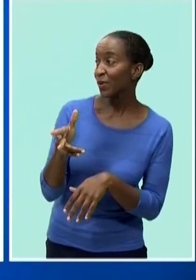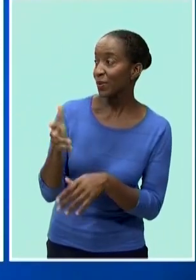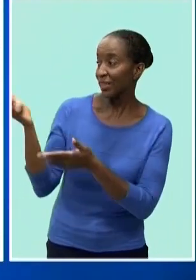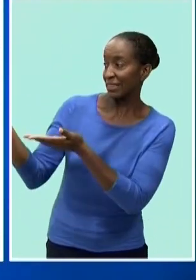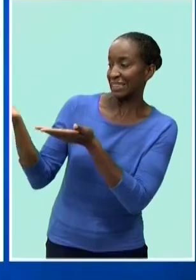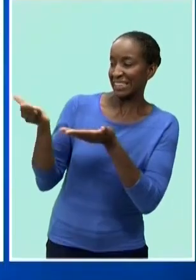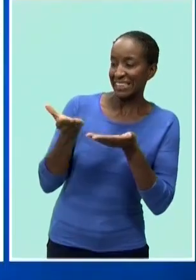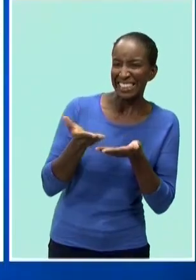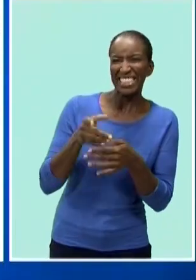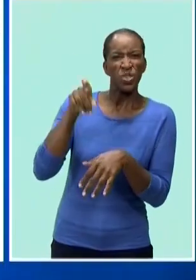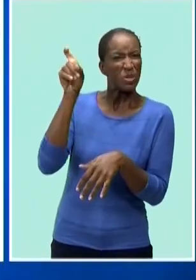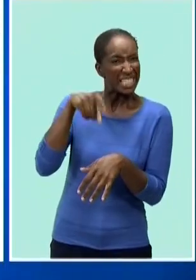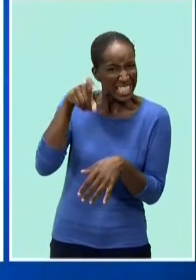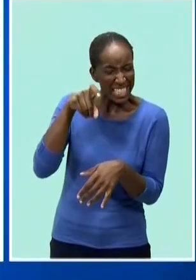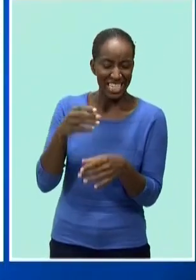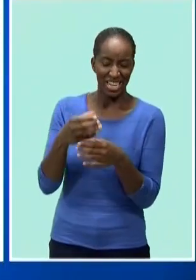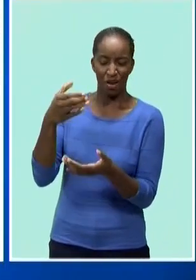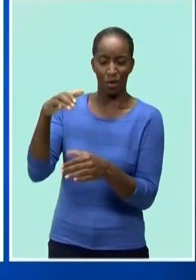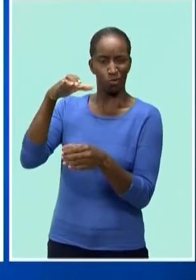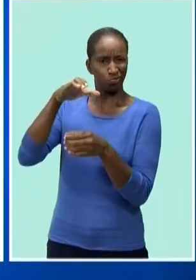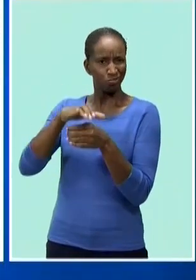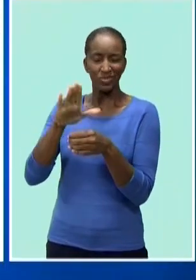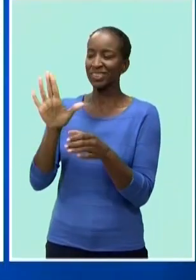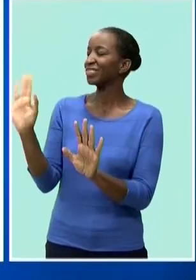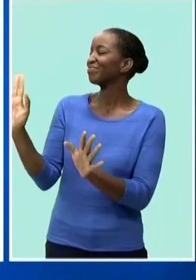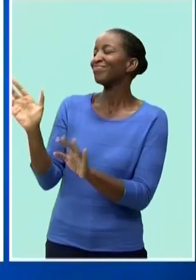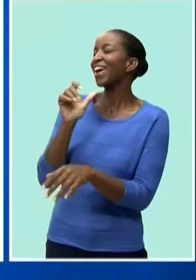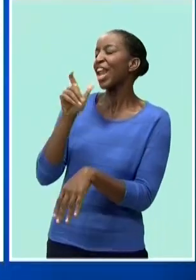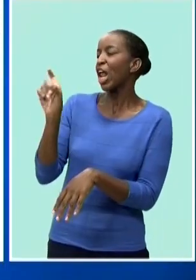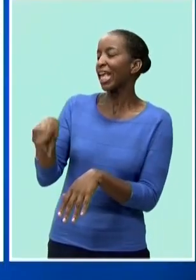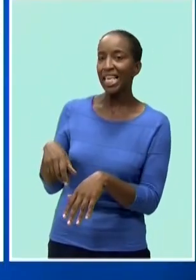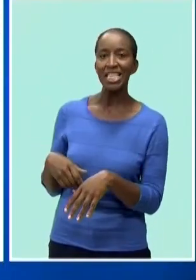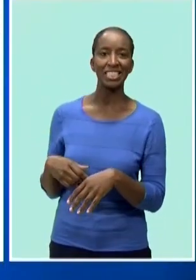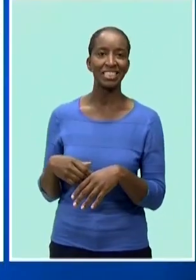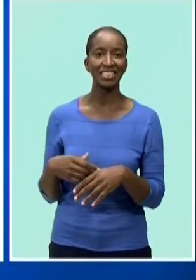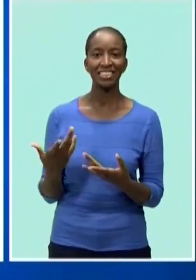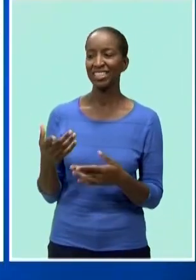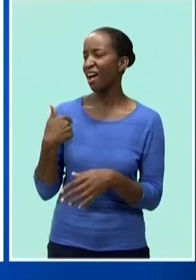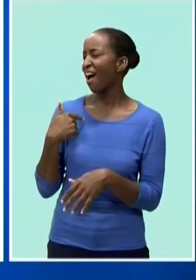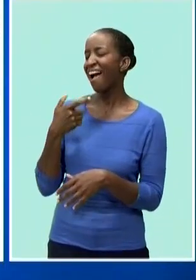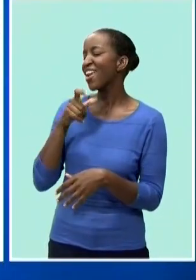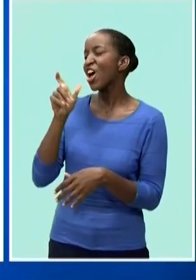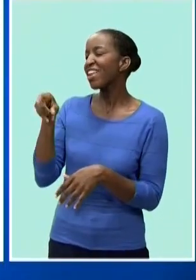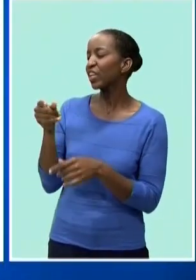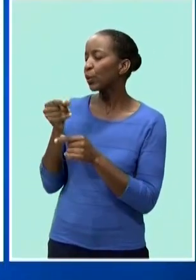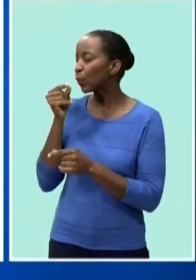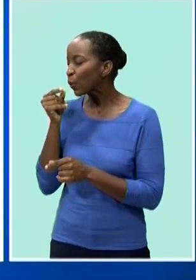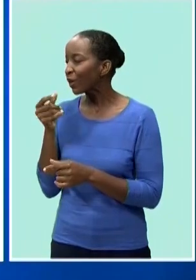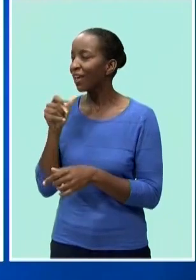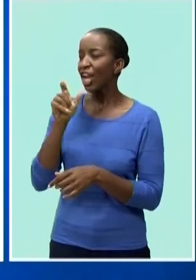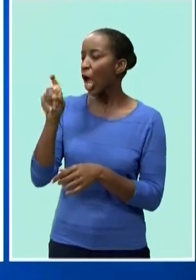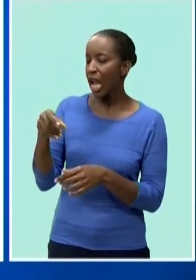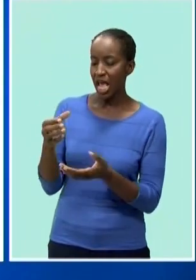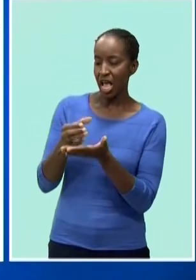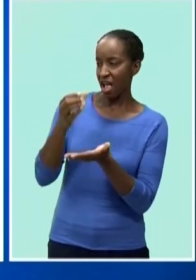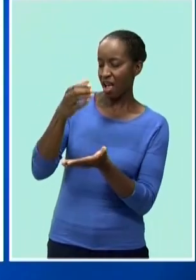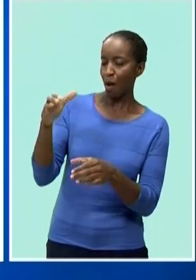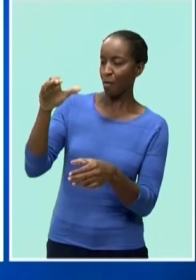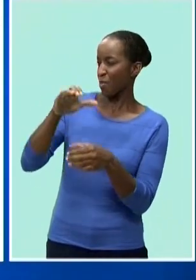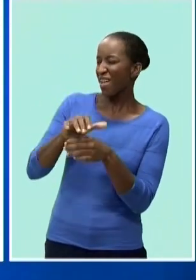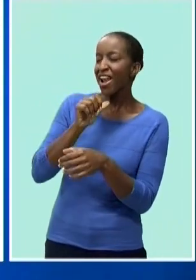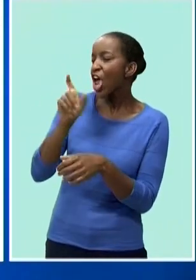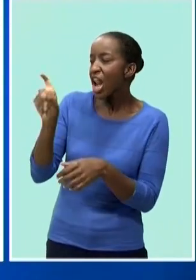spillage, and they take your order, tell them, I don't need a straw. I don't need a lid. Okay? Y'all will do that for me?